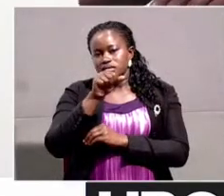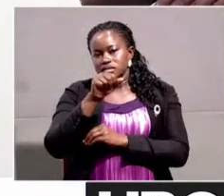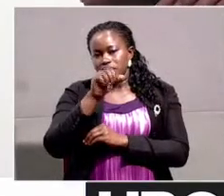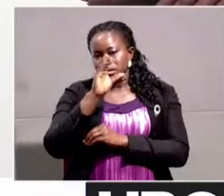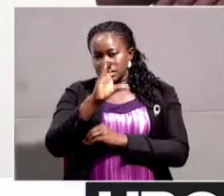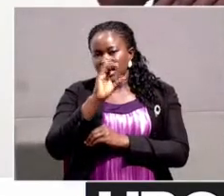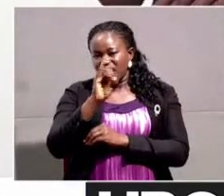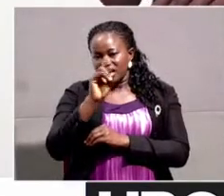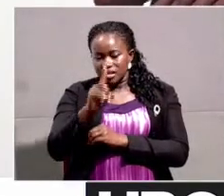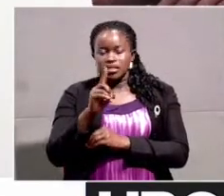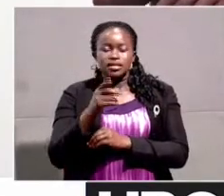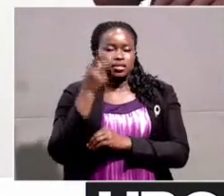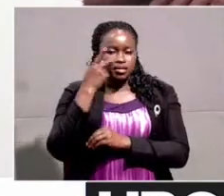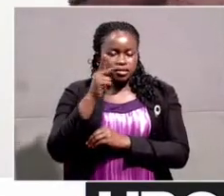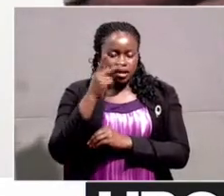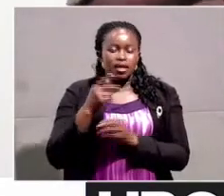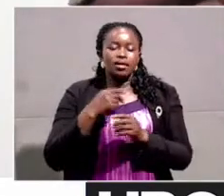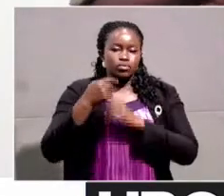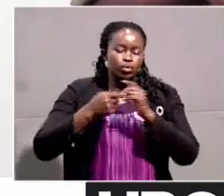them